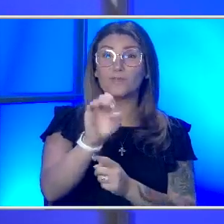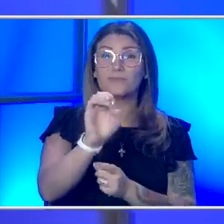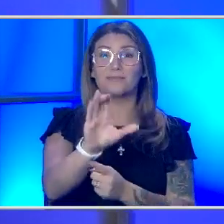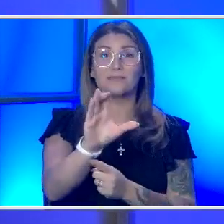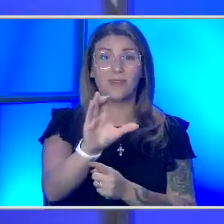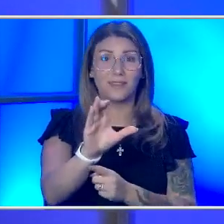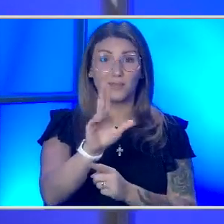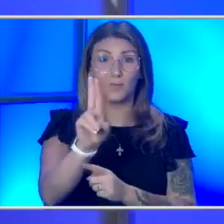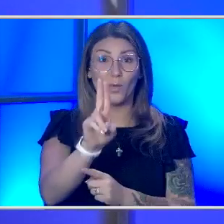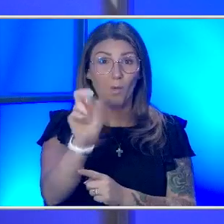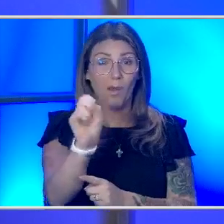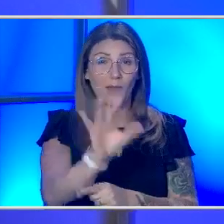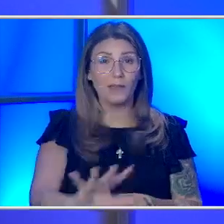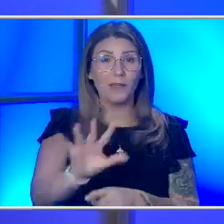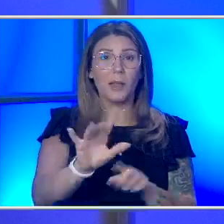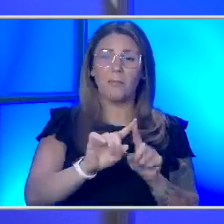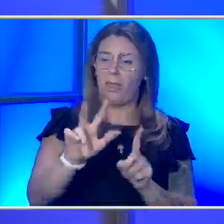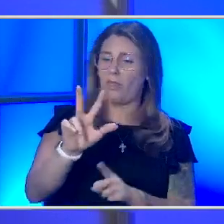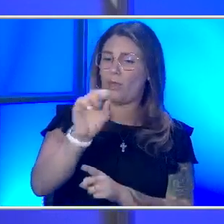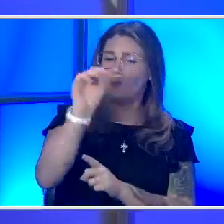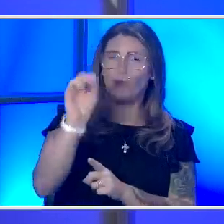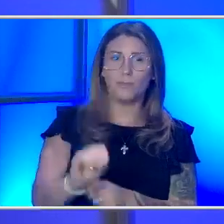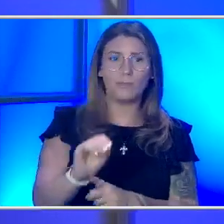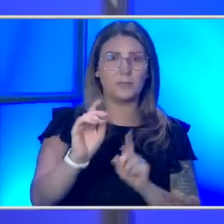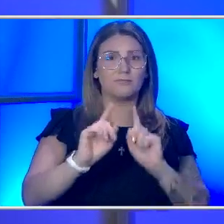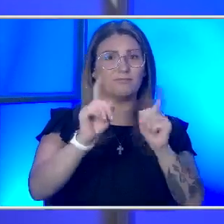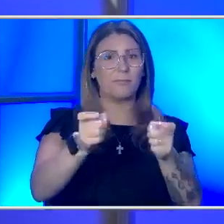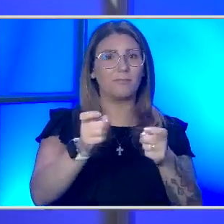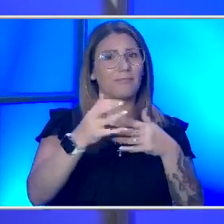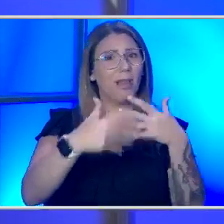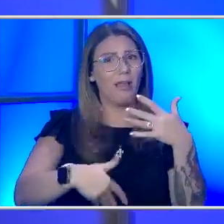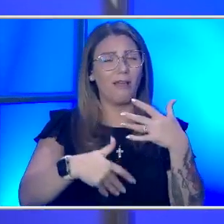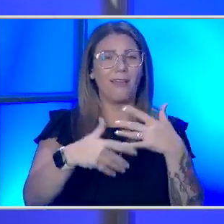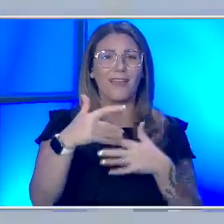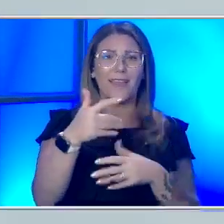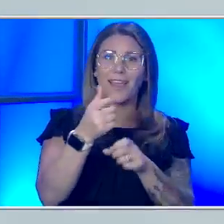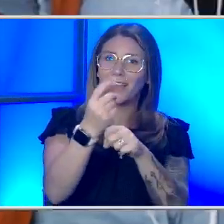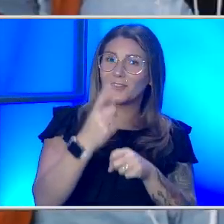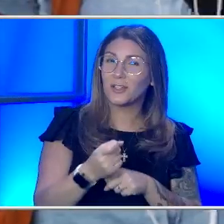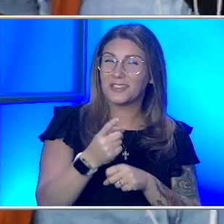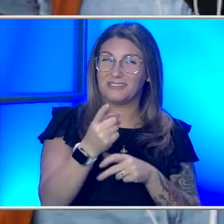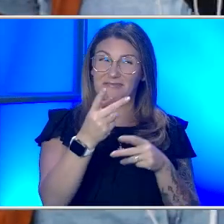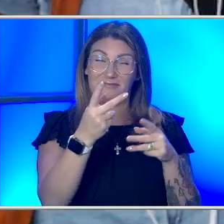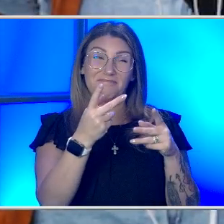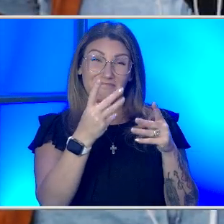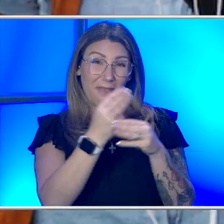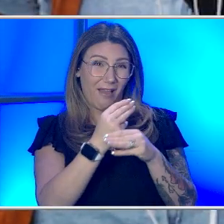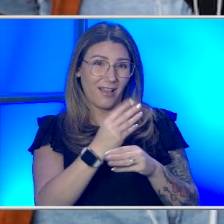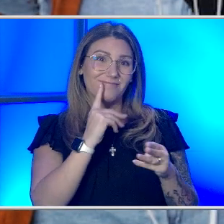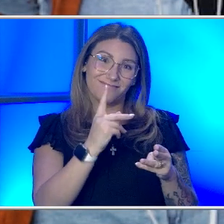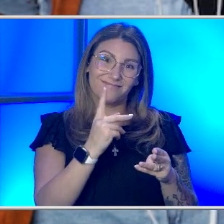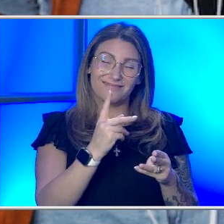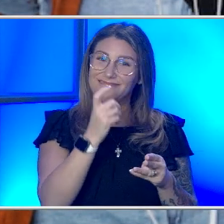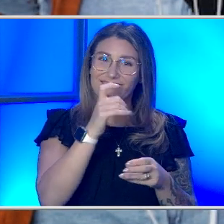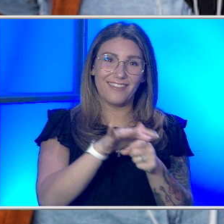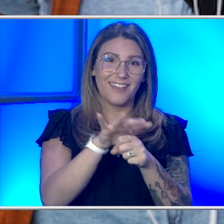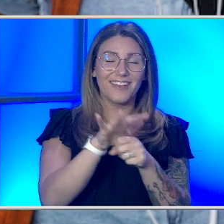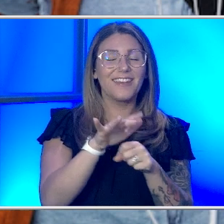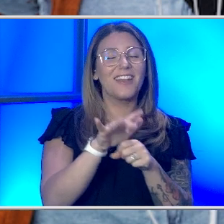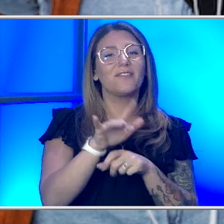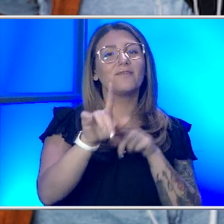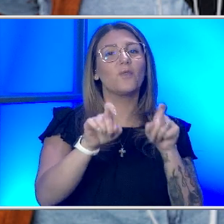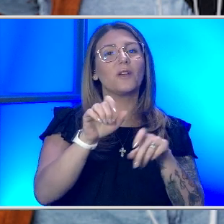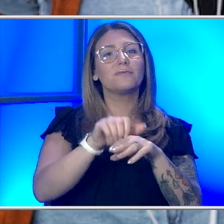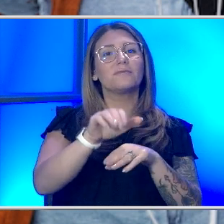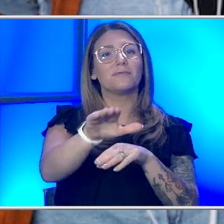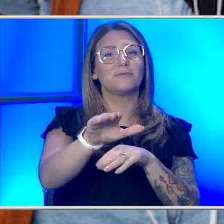3% of the population donates blood each year. So you do the math. Get your questions sent in to us on YouTube, Facebook, and the Medical News